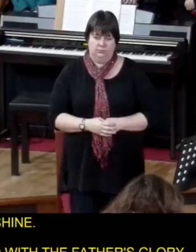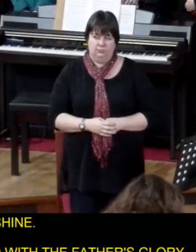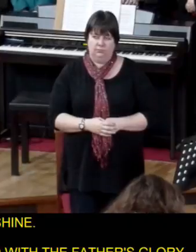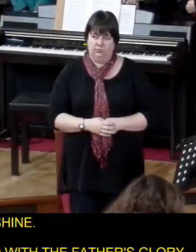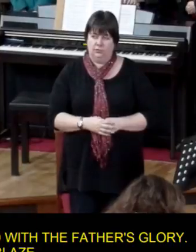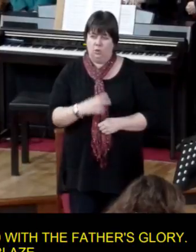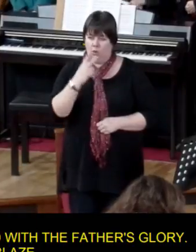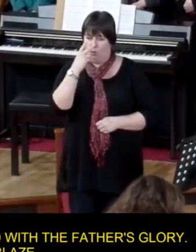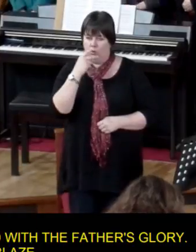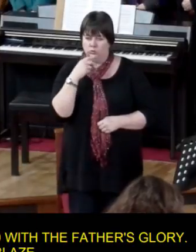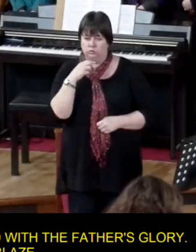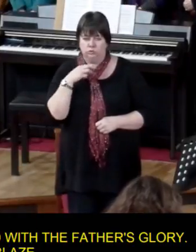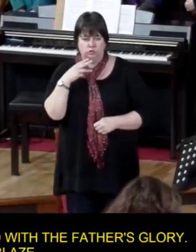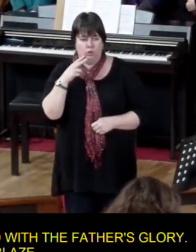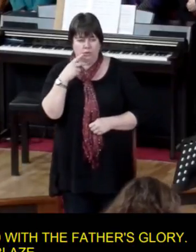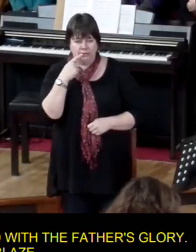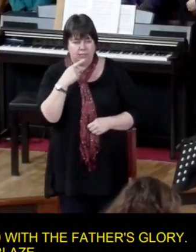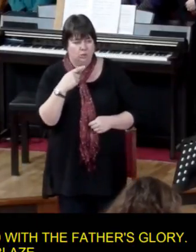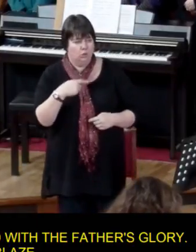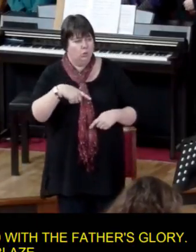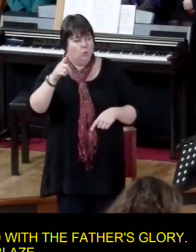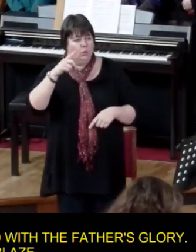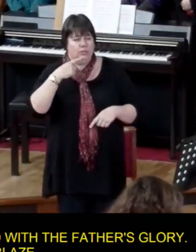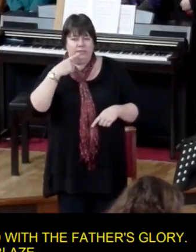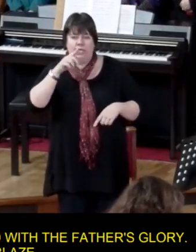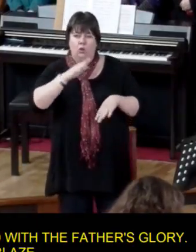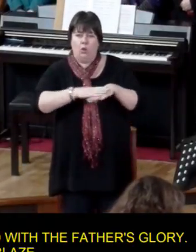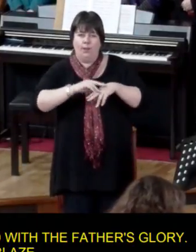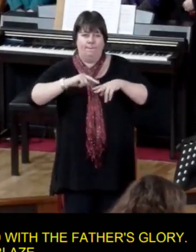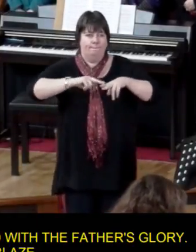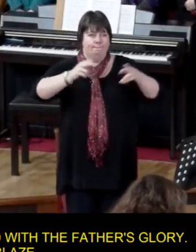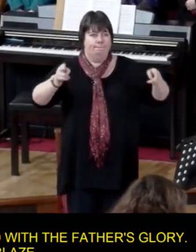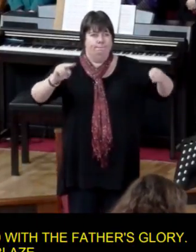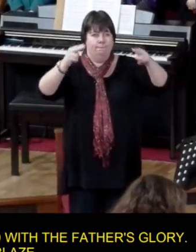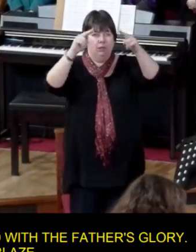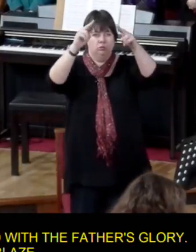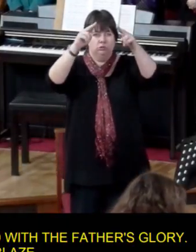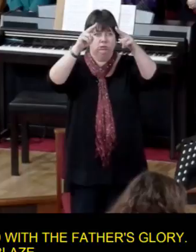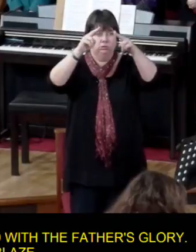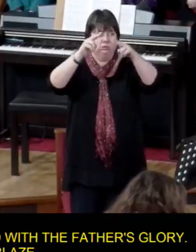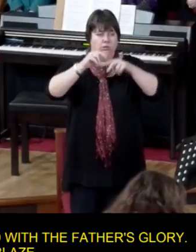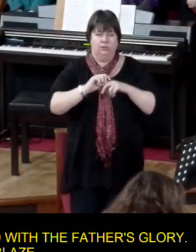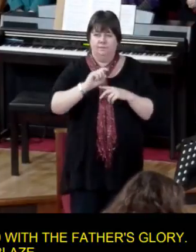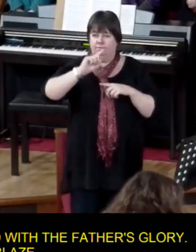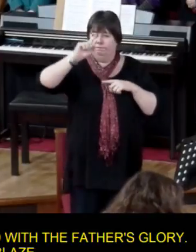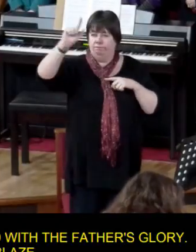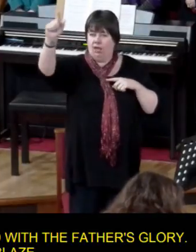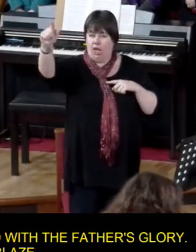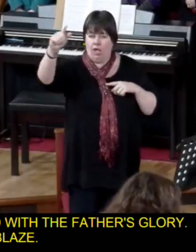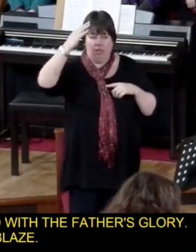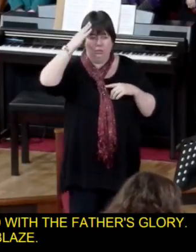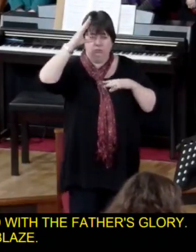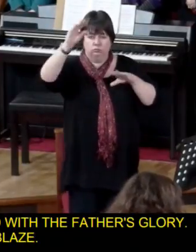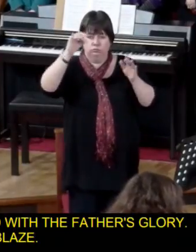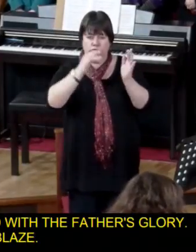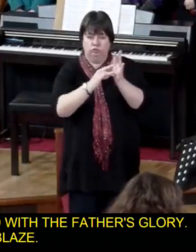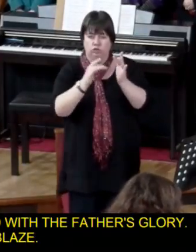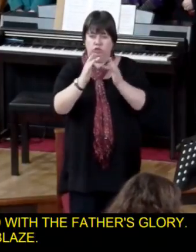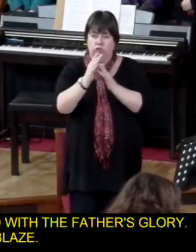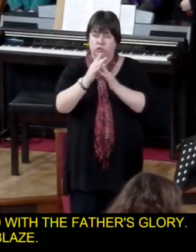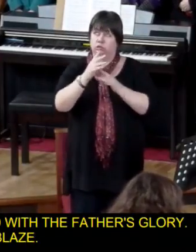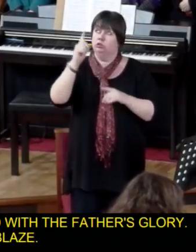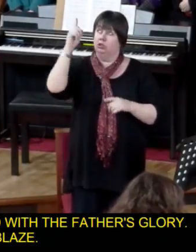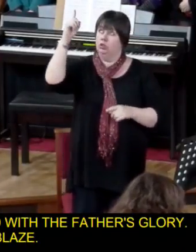The old song says, go tell it on the mountain, over the hills and far away. Go tell it on the mountain that Jesus Christ is Lord. And